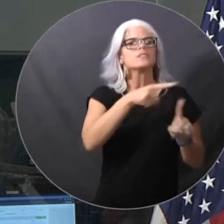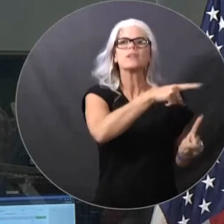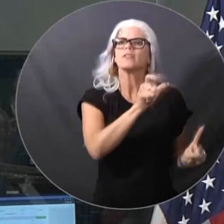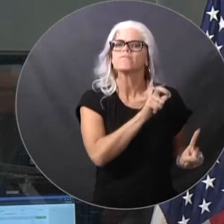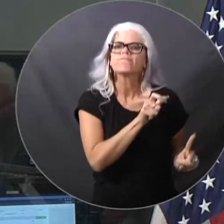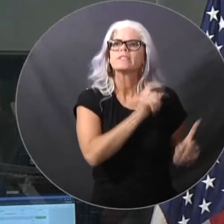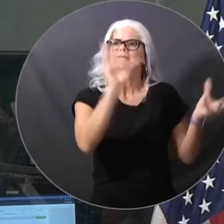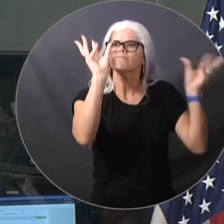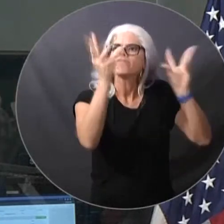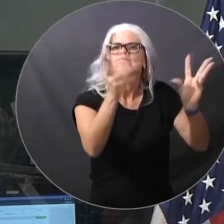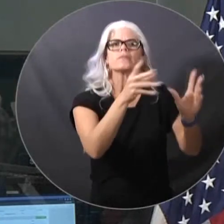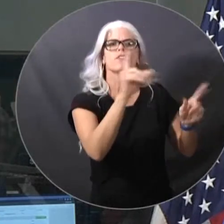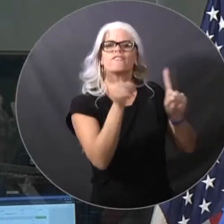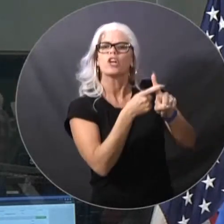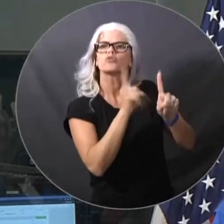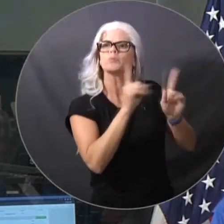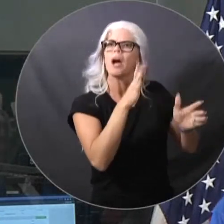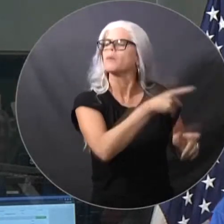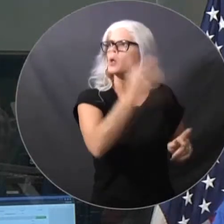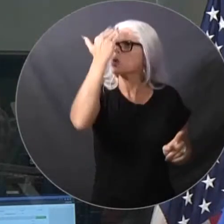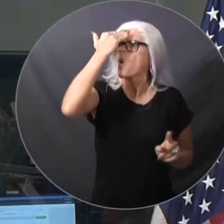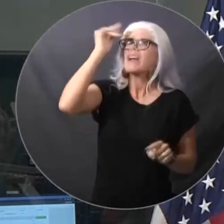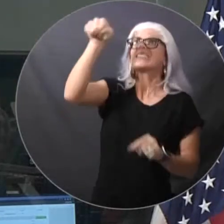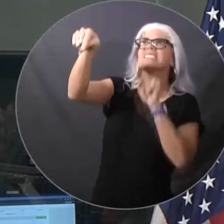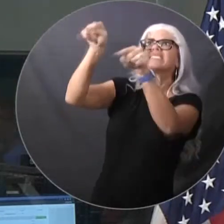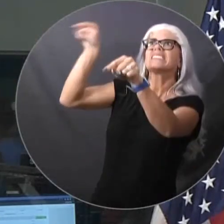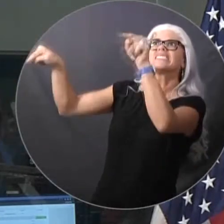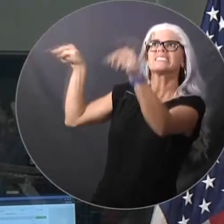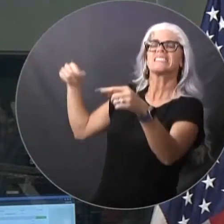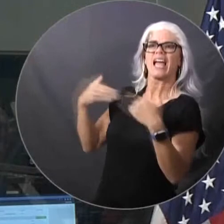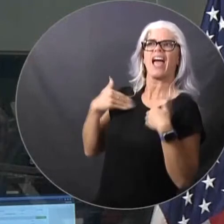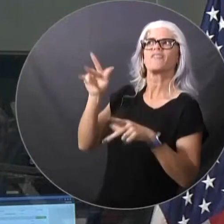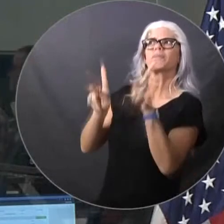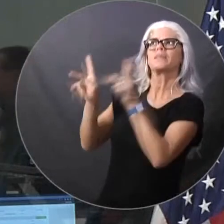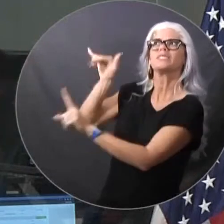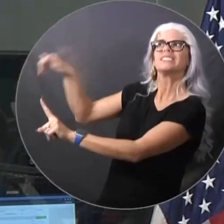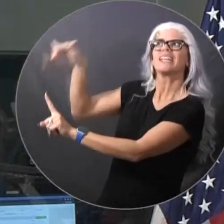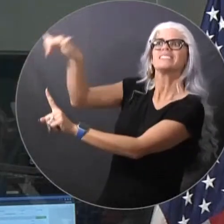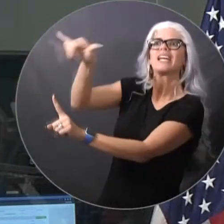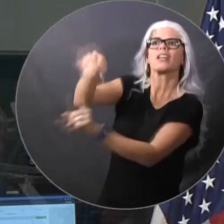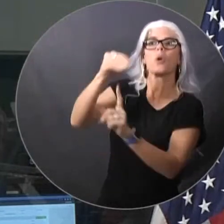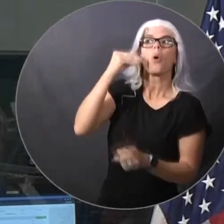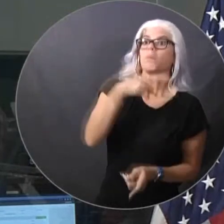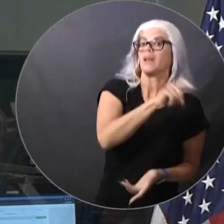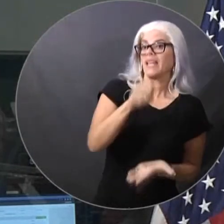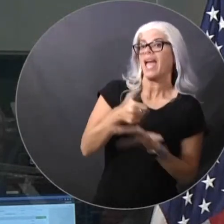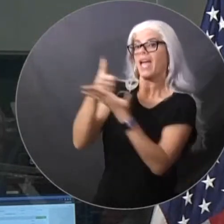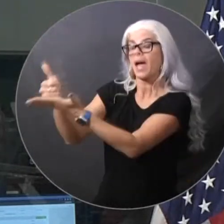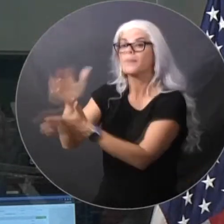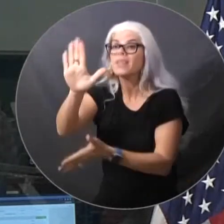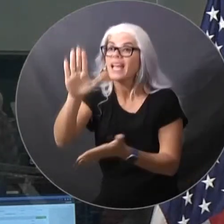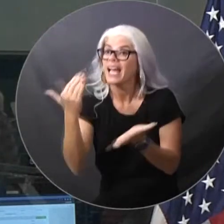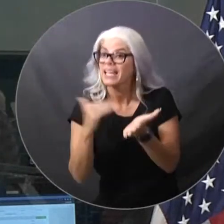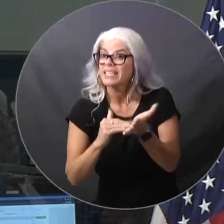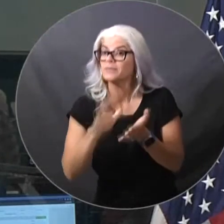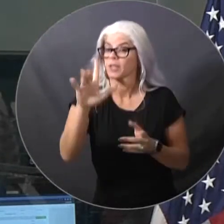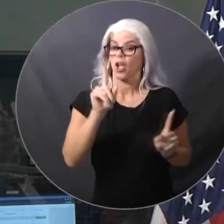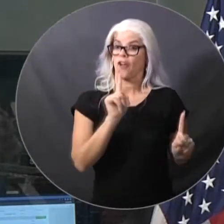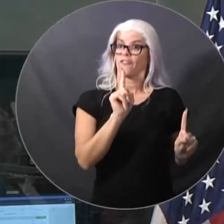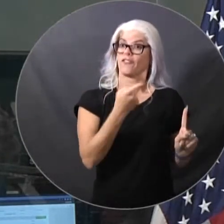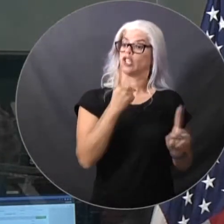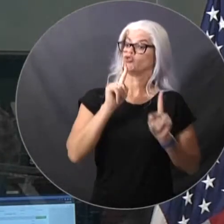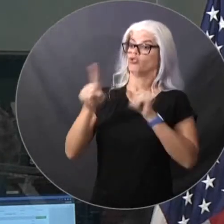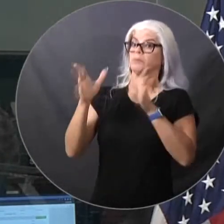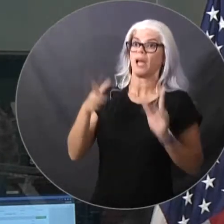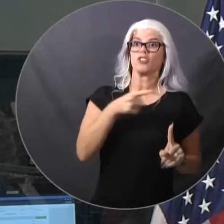aid your family as soon as possible. Please keep in mind that first responders may not be able to immediately enter impacted areas to